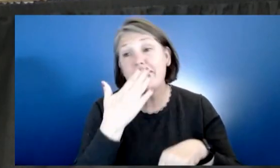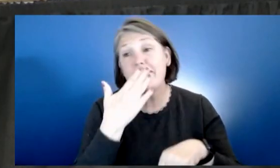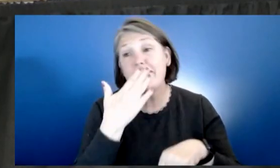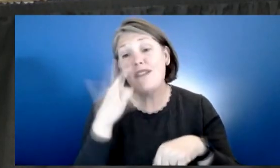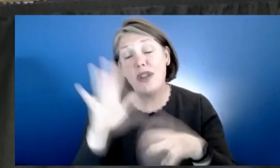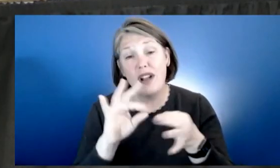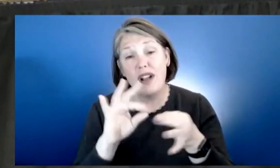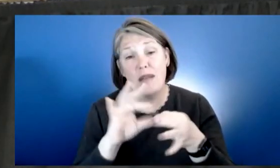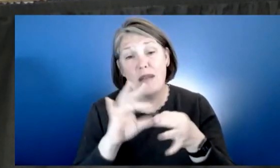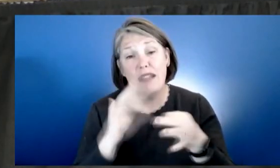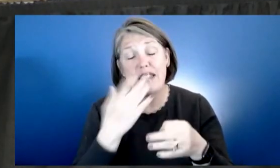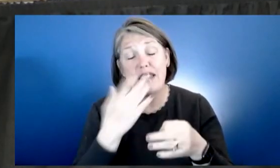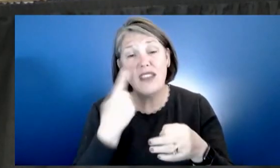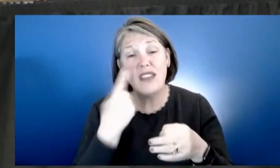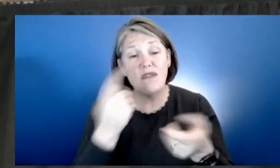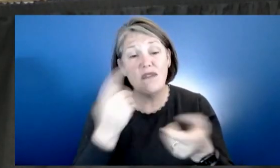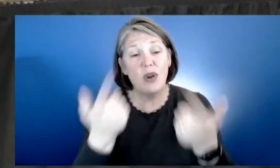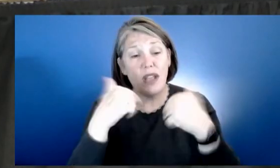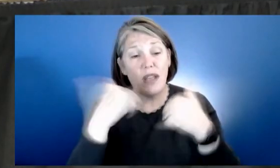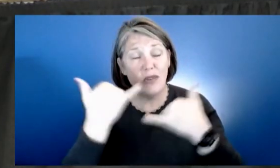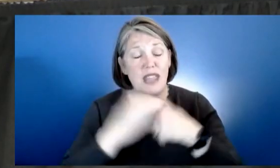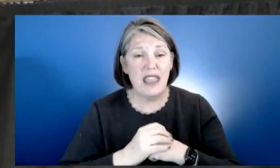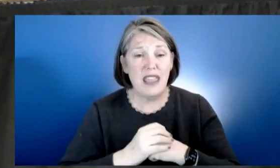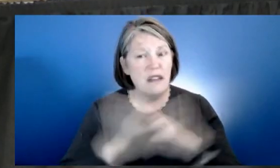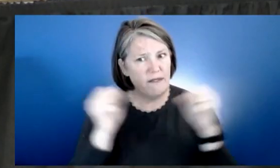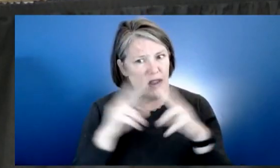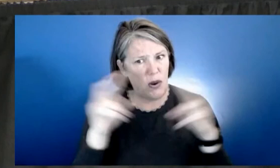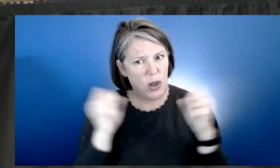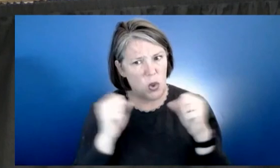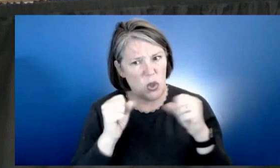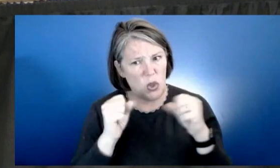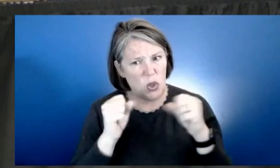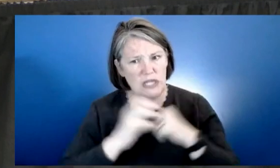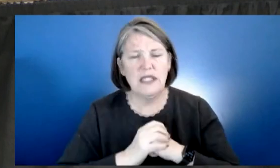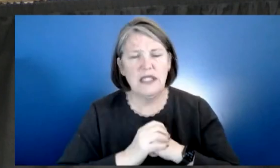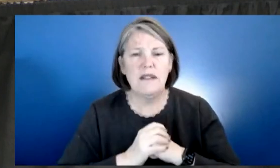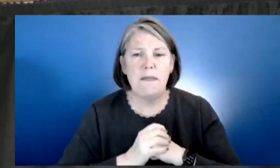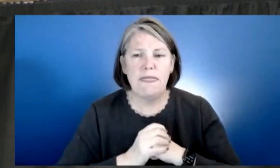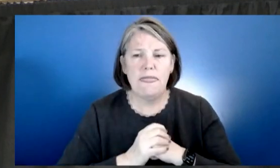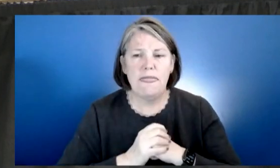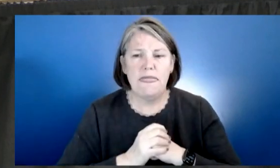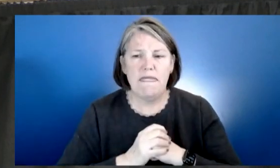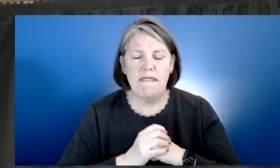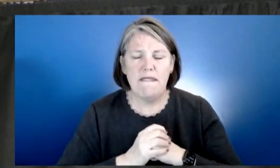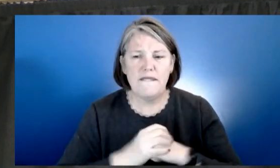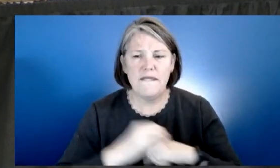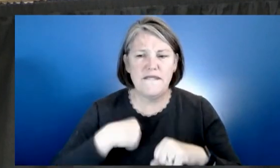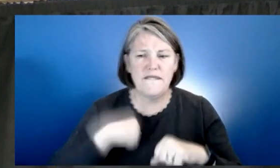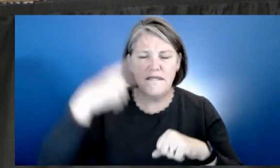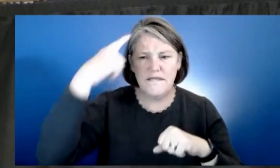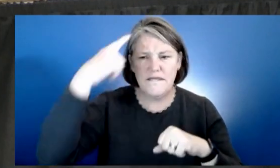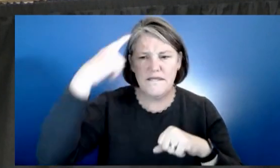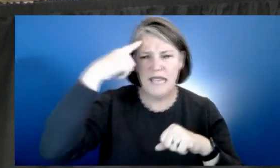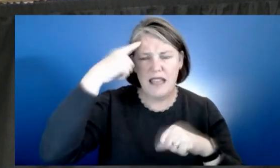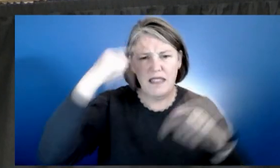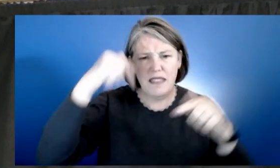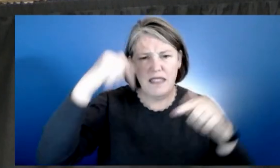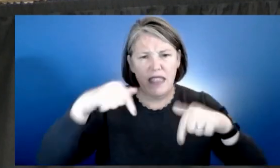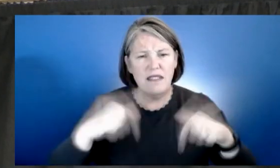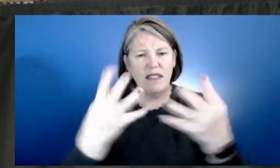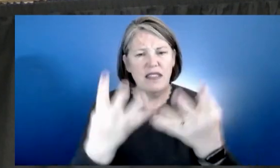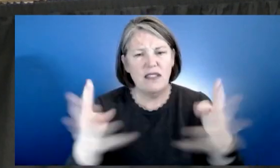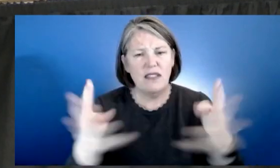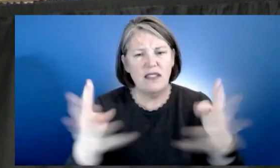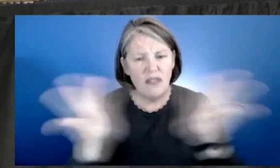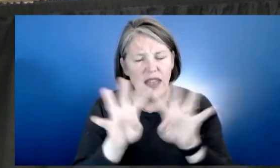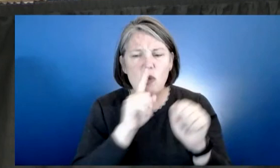this cold day. I think this venue is good. And I think the IT